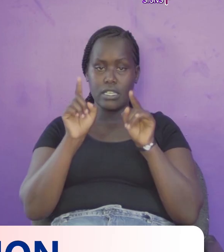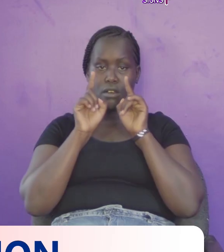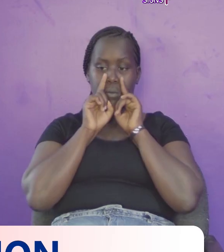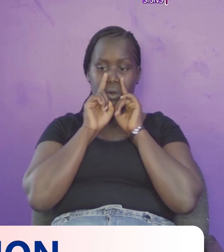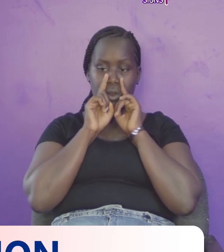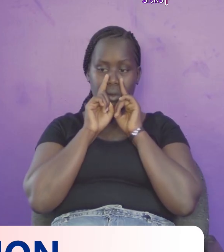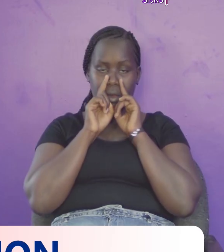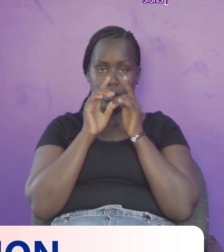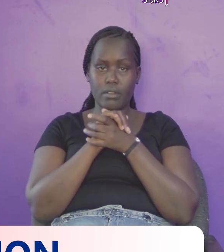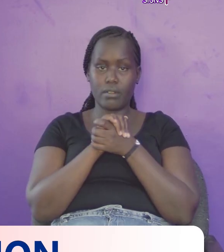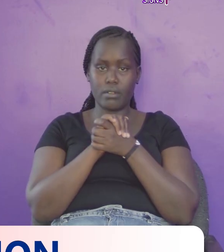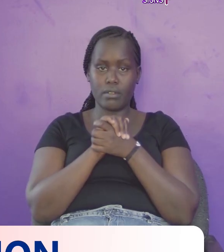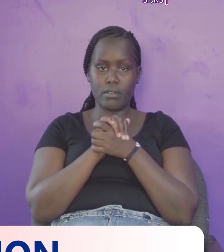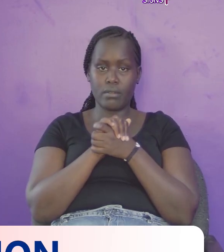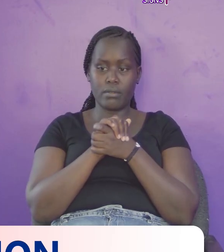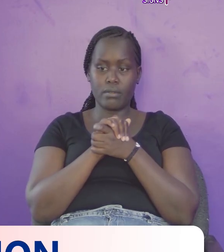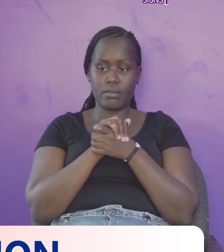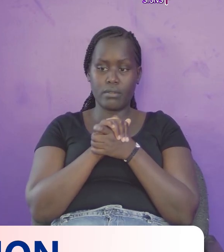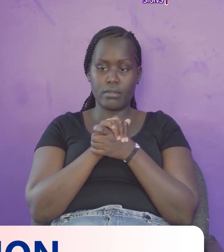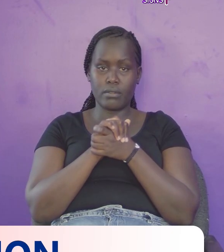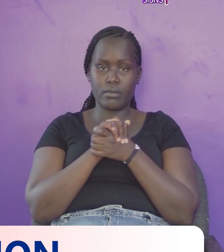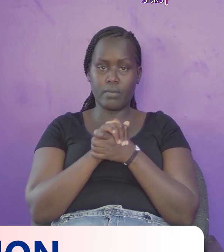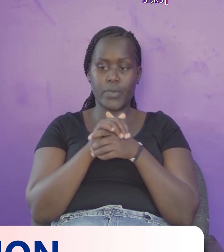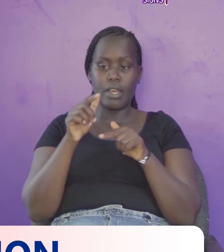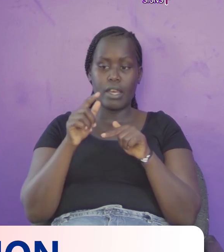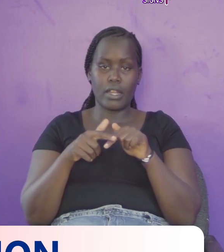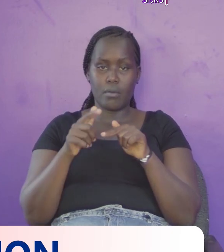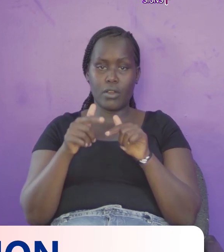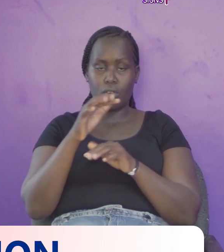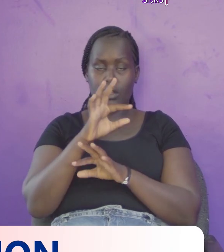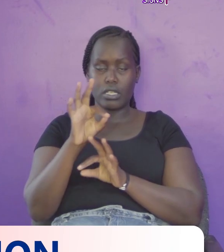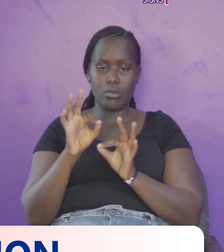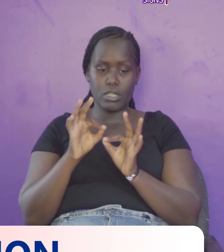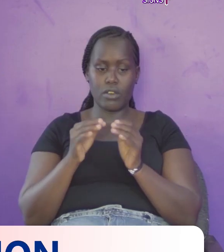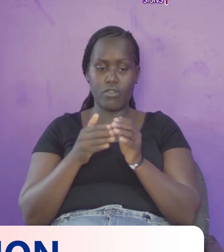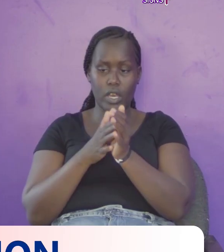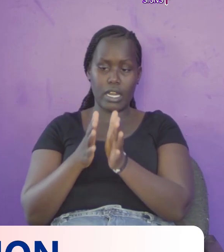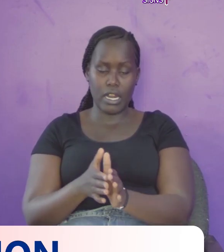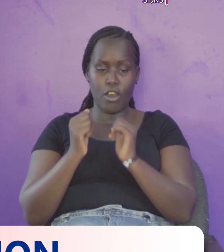for protection. Definitely. They will rely on this particular leader. They would rely